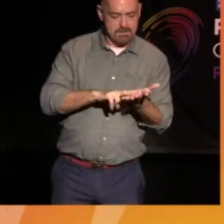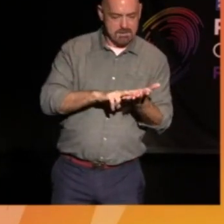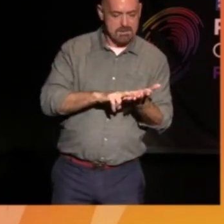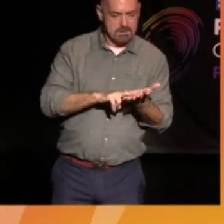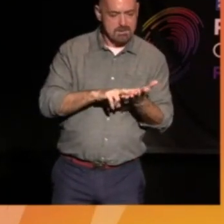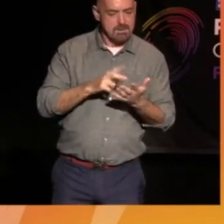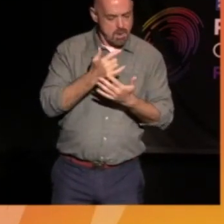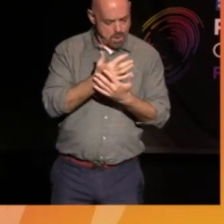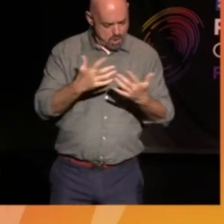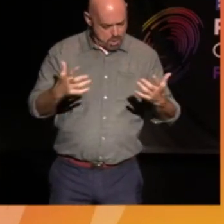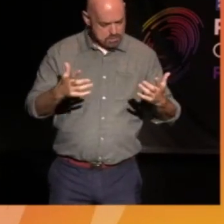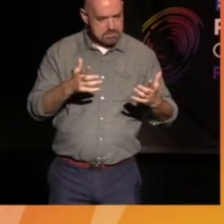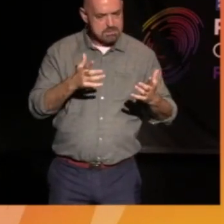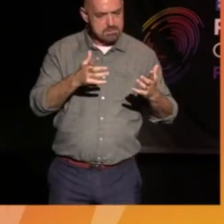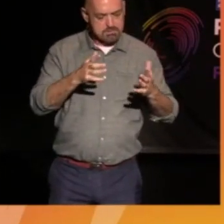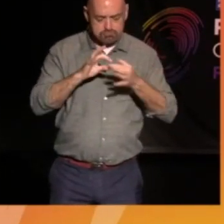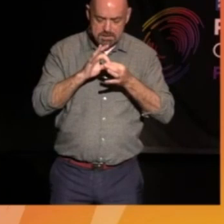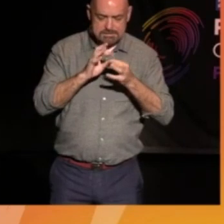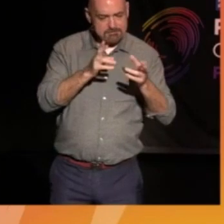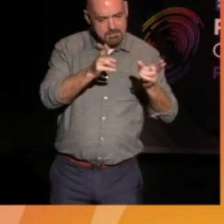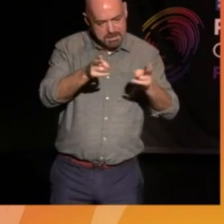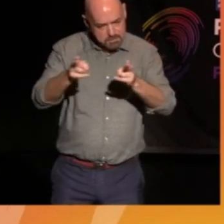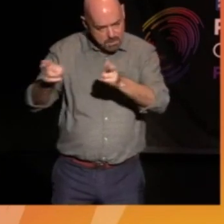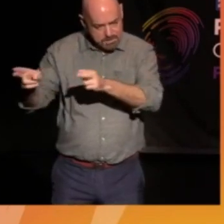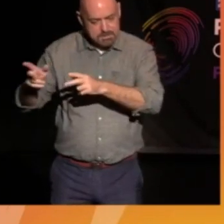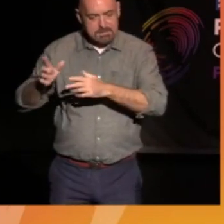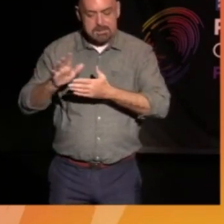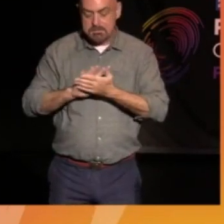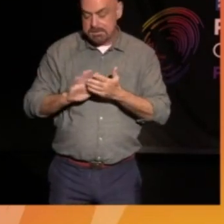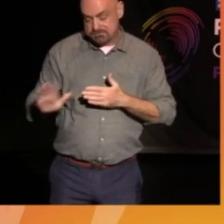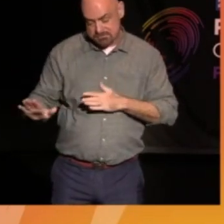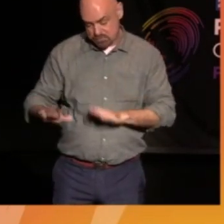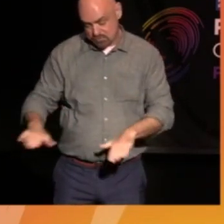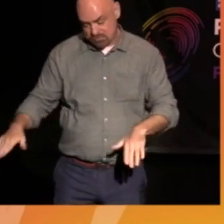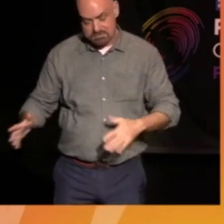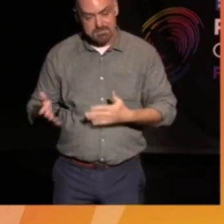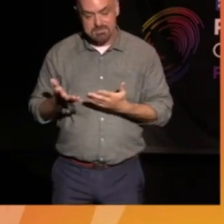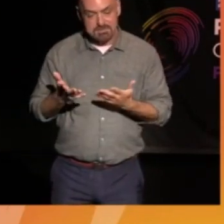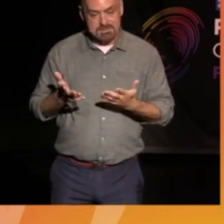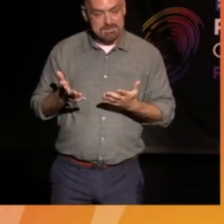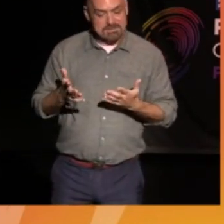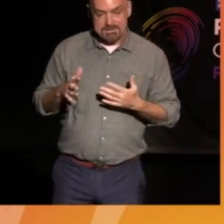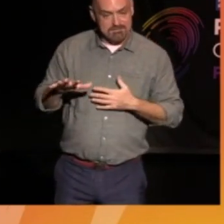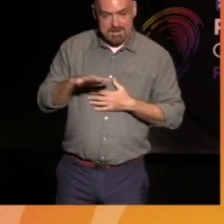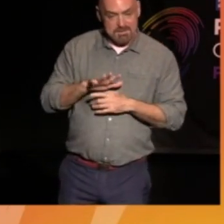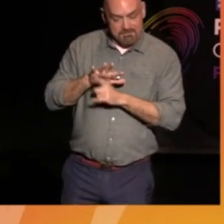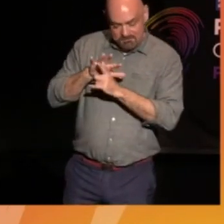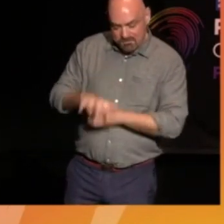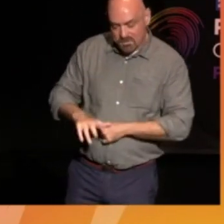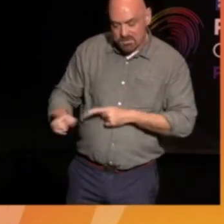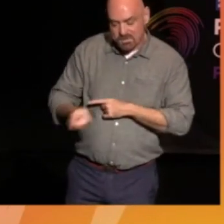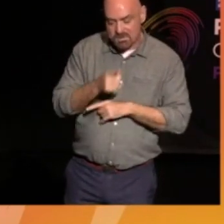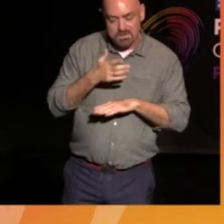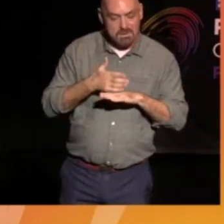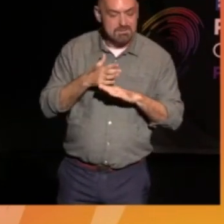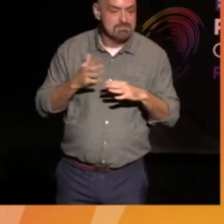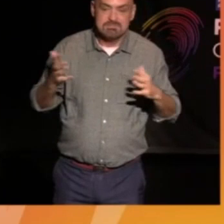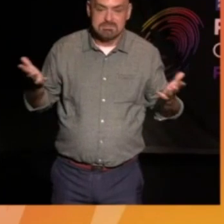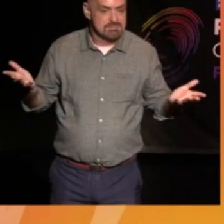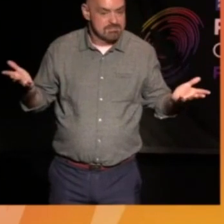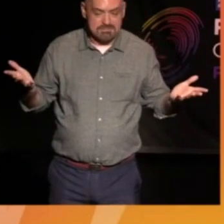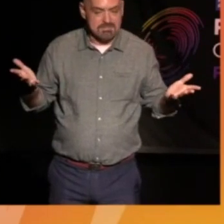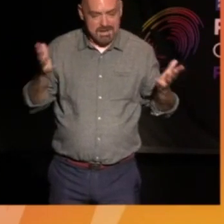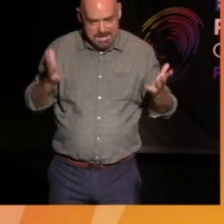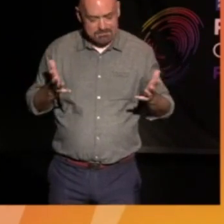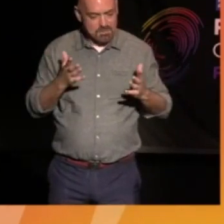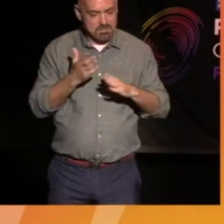of relatives have either passed away and the children are forced to work, not by choice, by families, but because of the